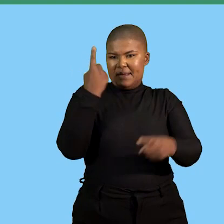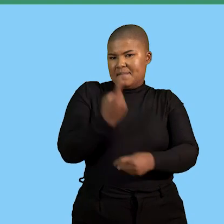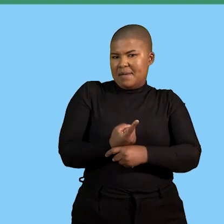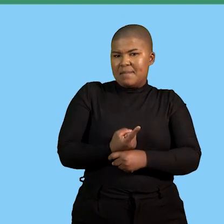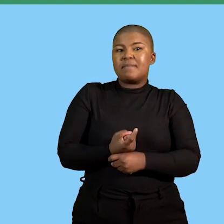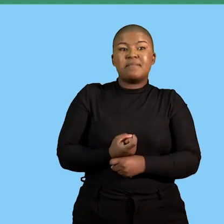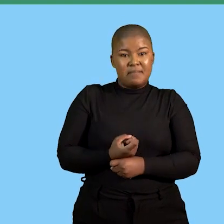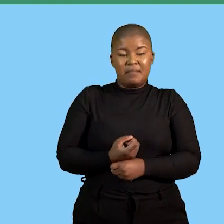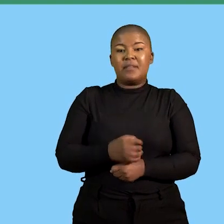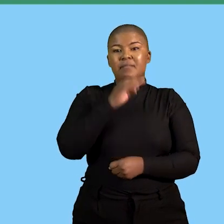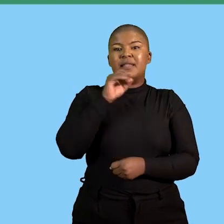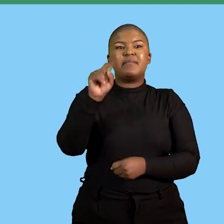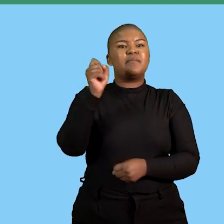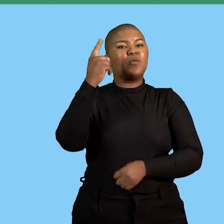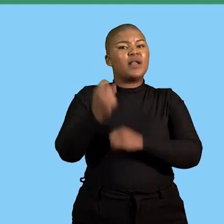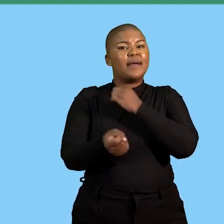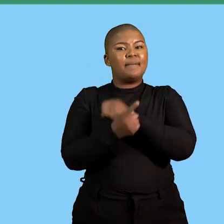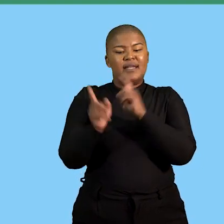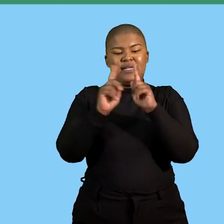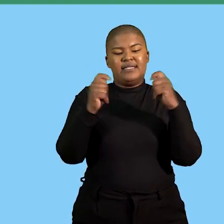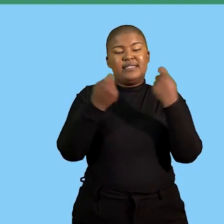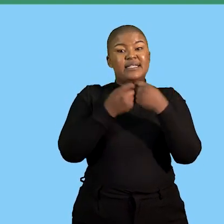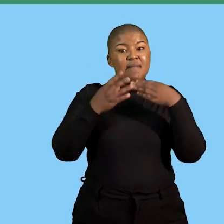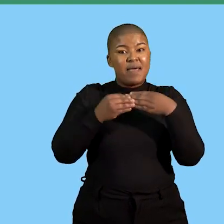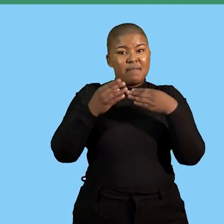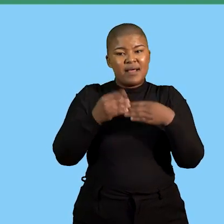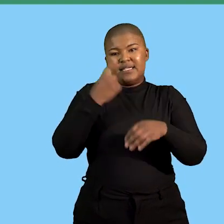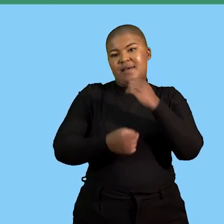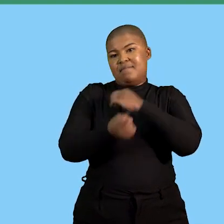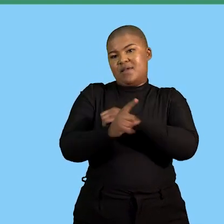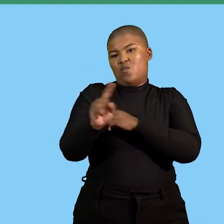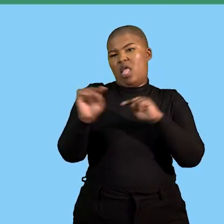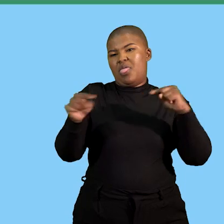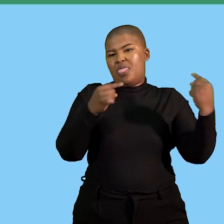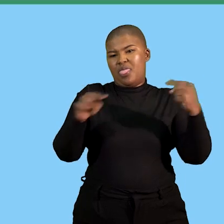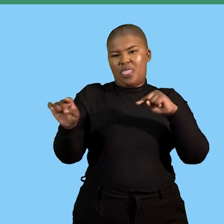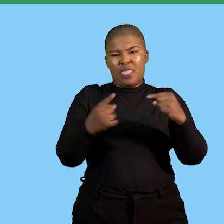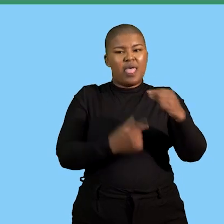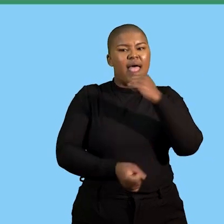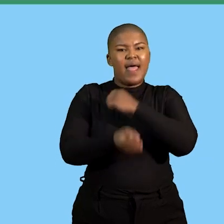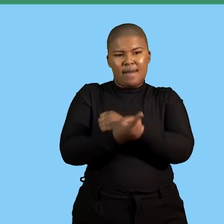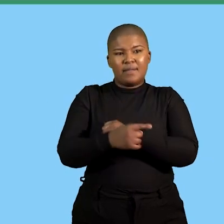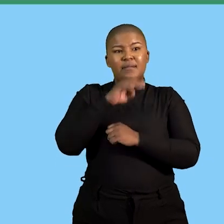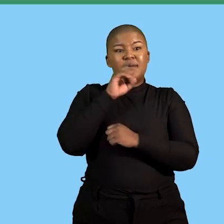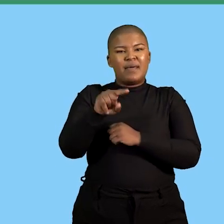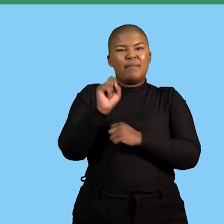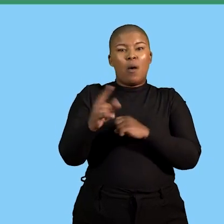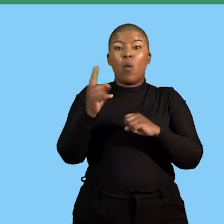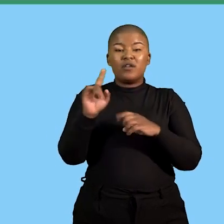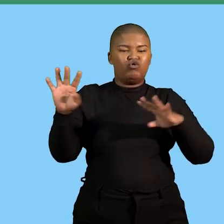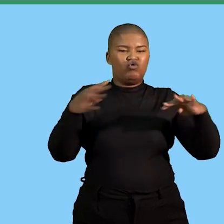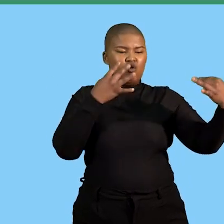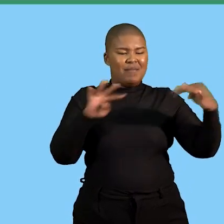So this means this is a stage whereby team members are going through a period of conflict. So at that stage we call storming.